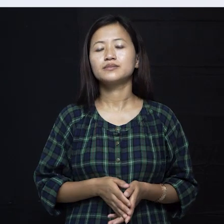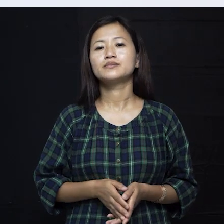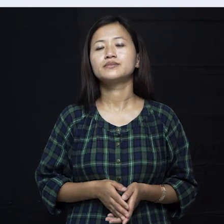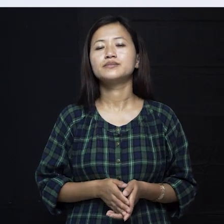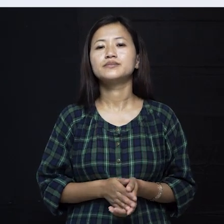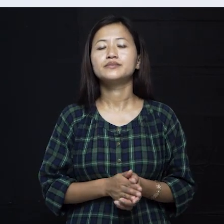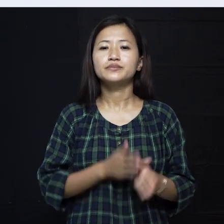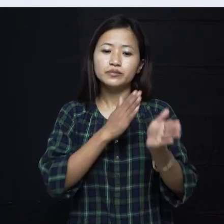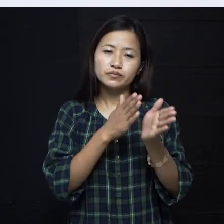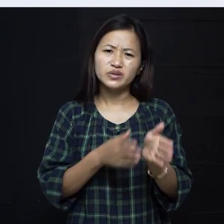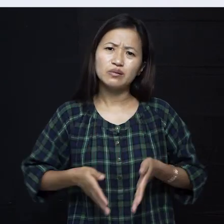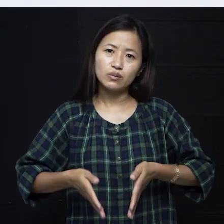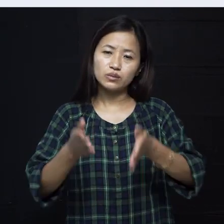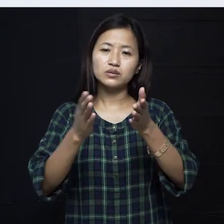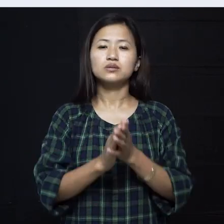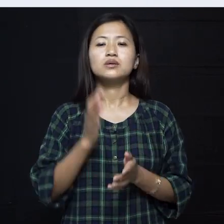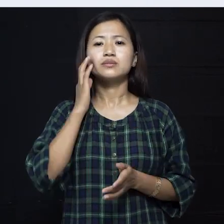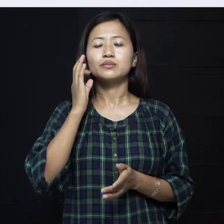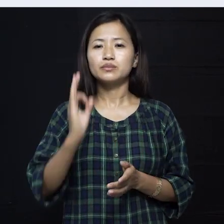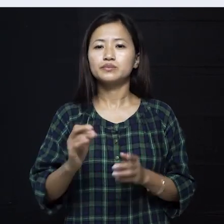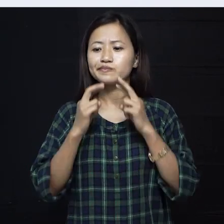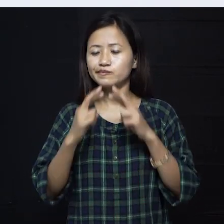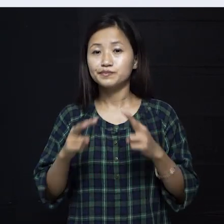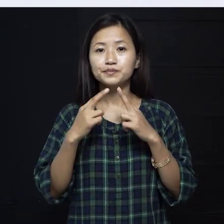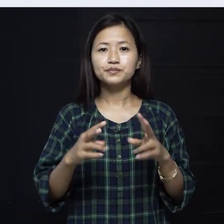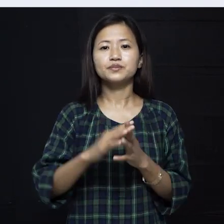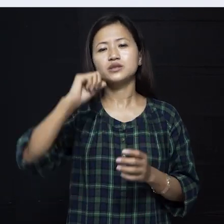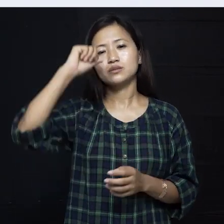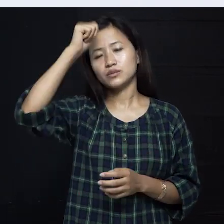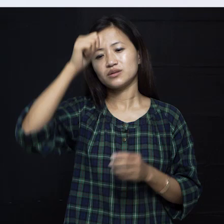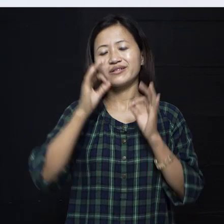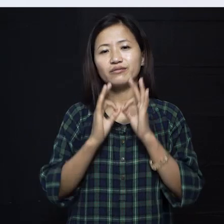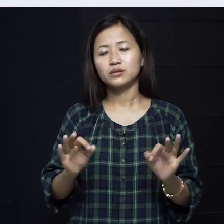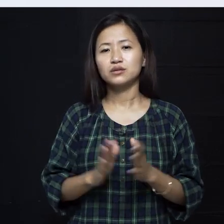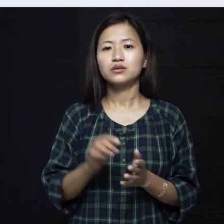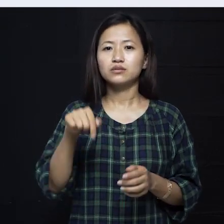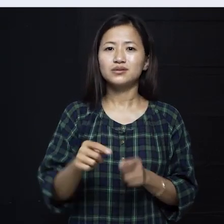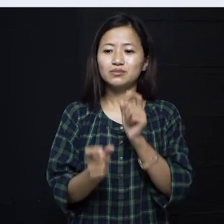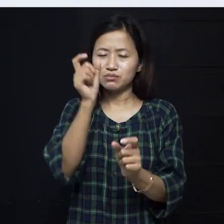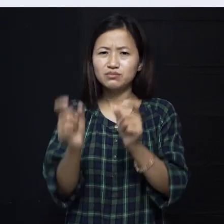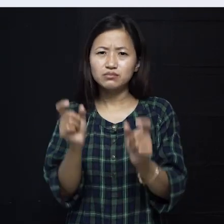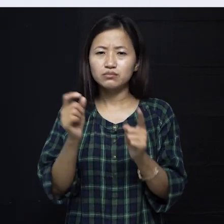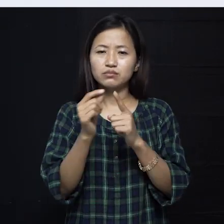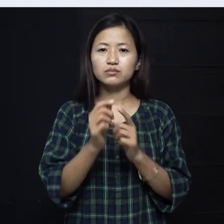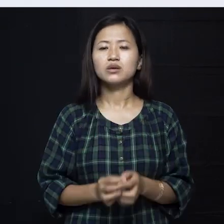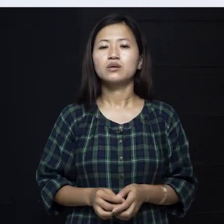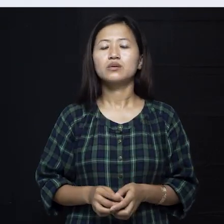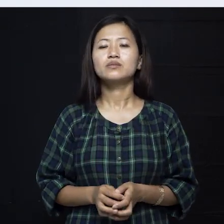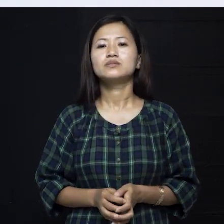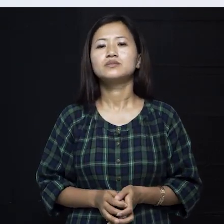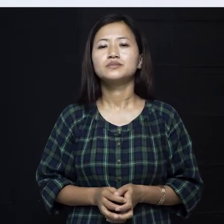Okay, railway is very important for India, especially India, because of the population. Okay, because in